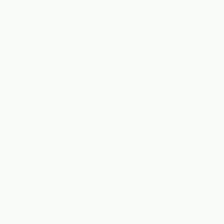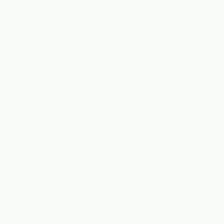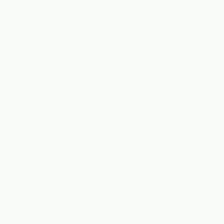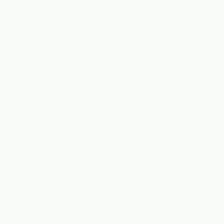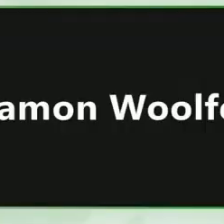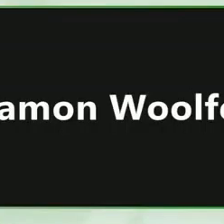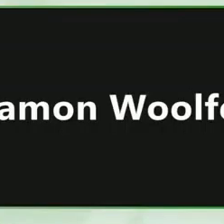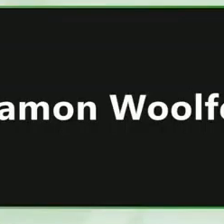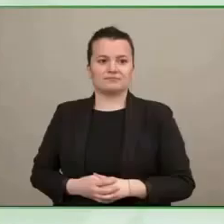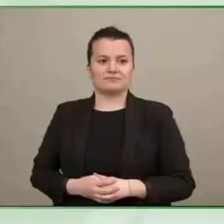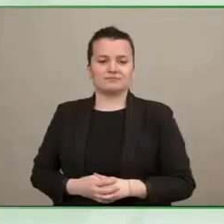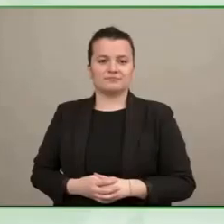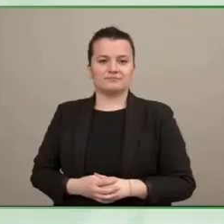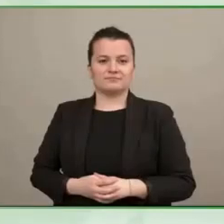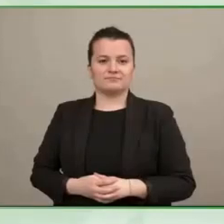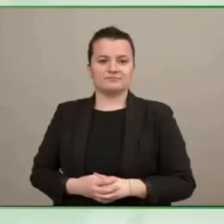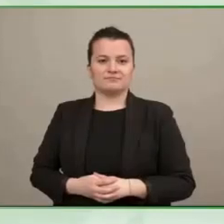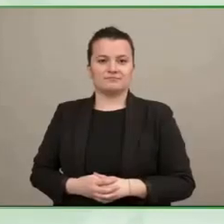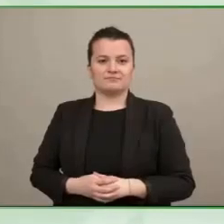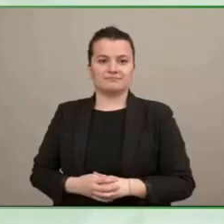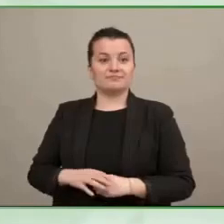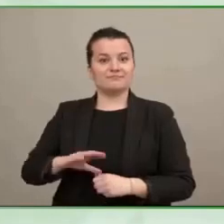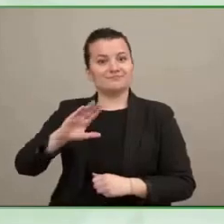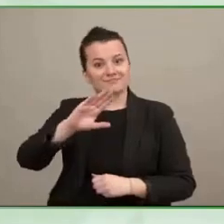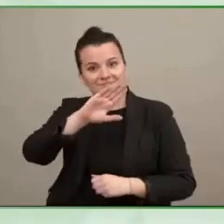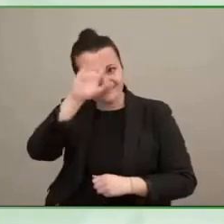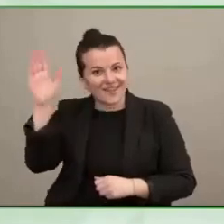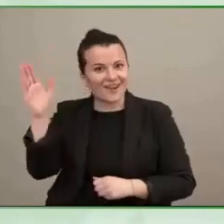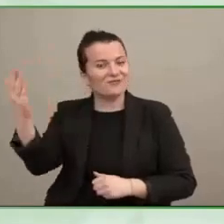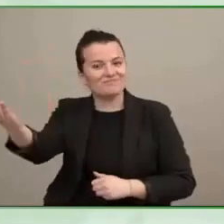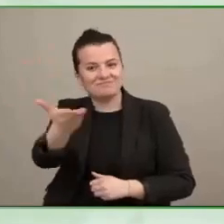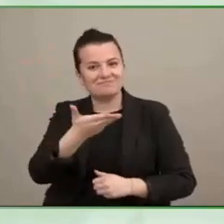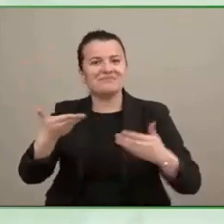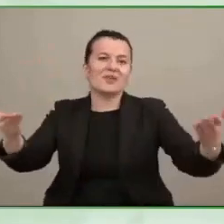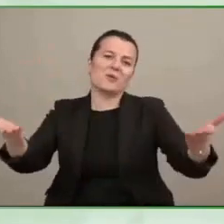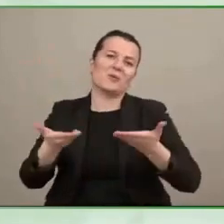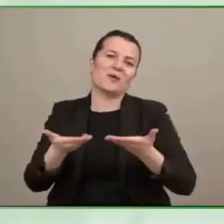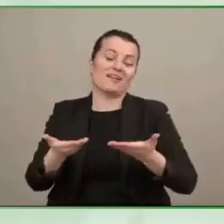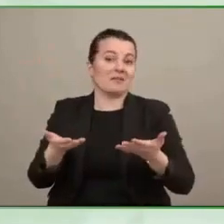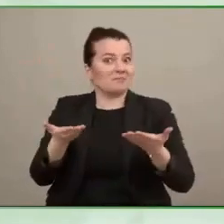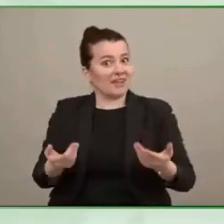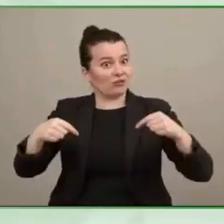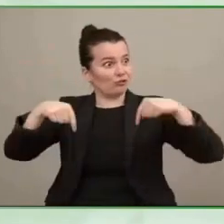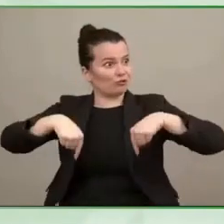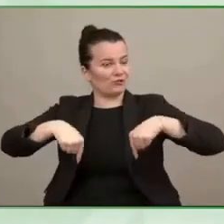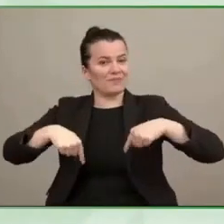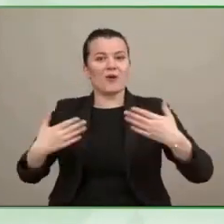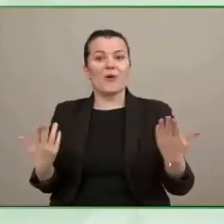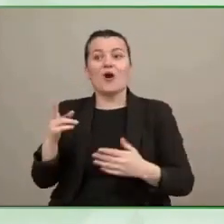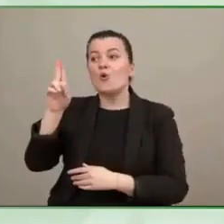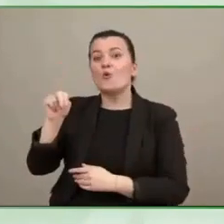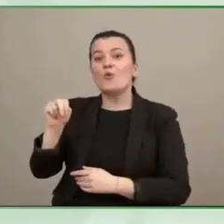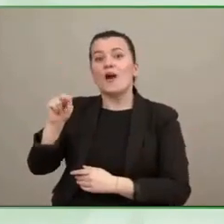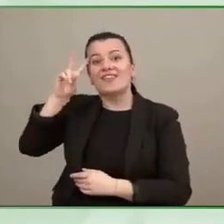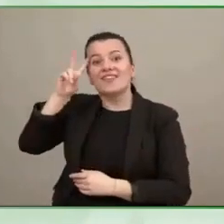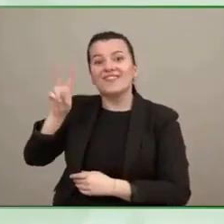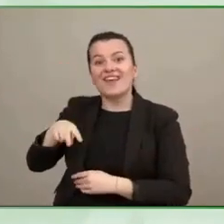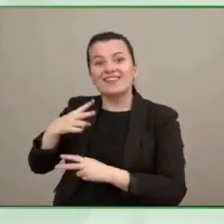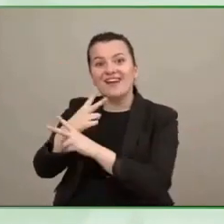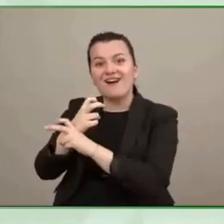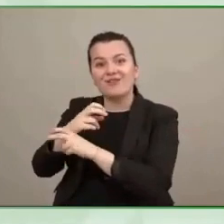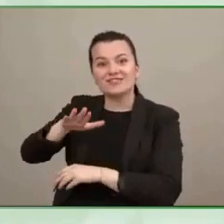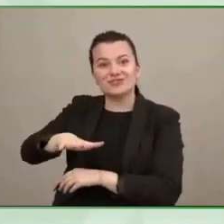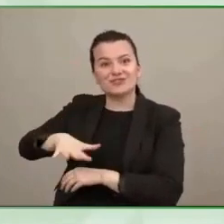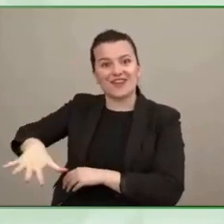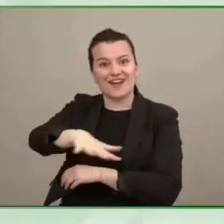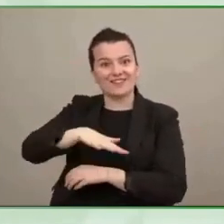Good afternoon again and welcome. We are live from the UN headquarters in Vienna. It's the third day of